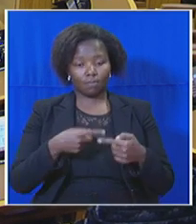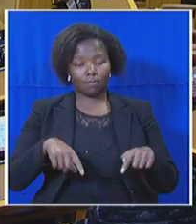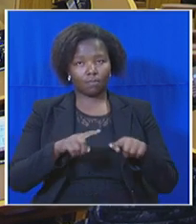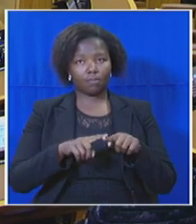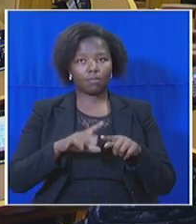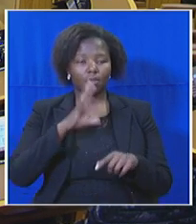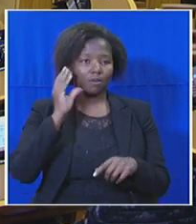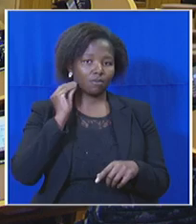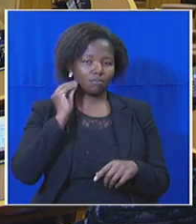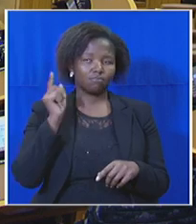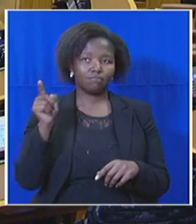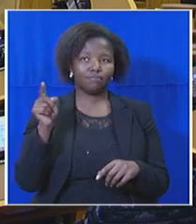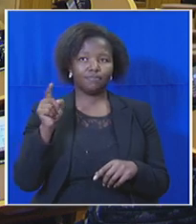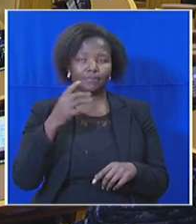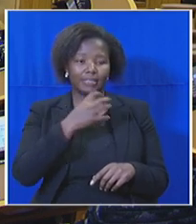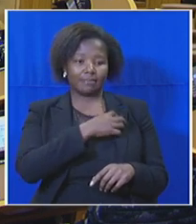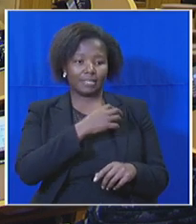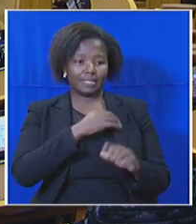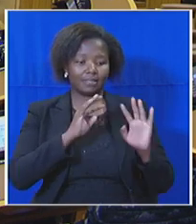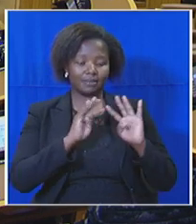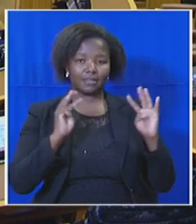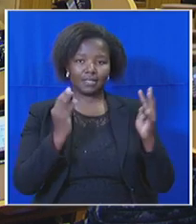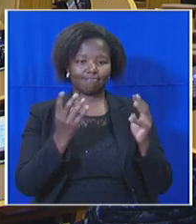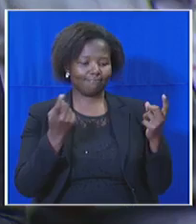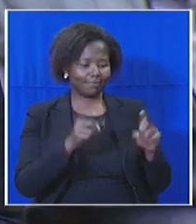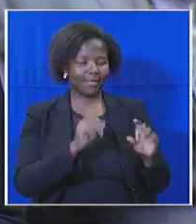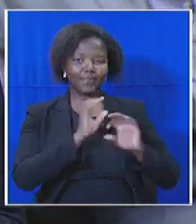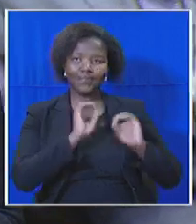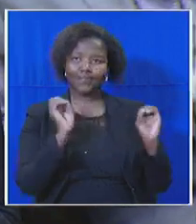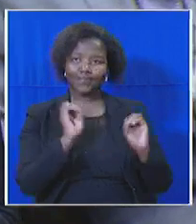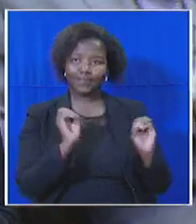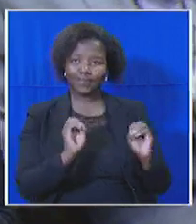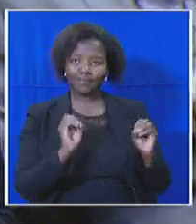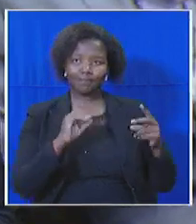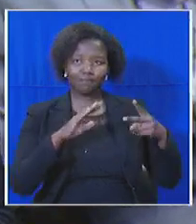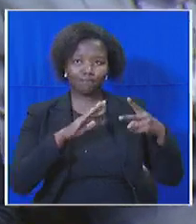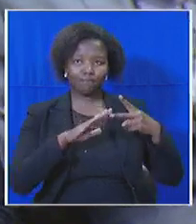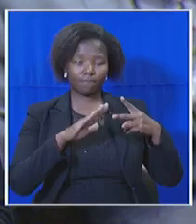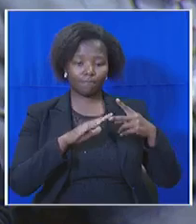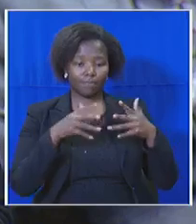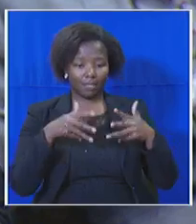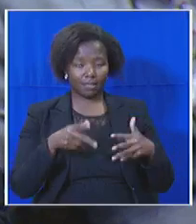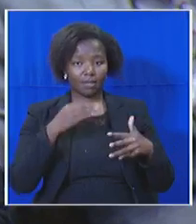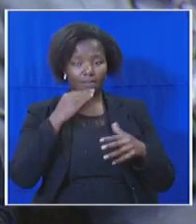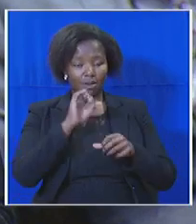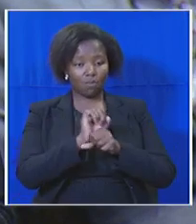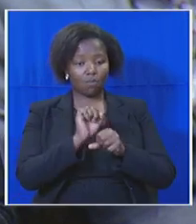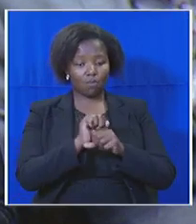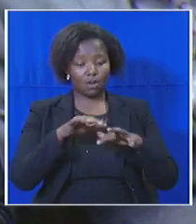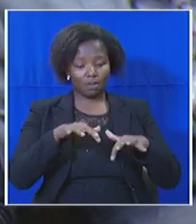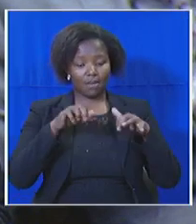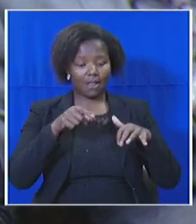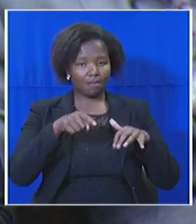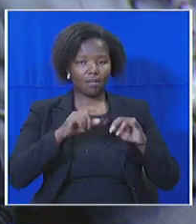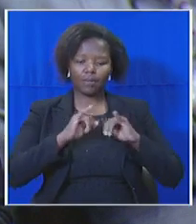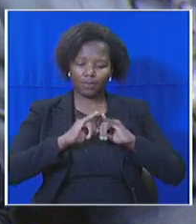perpetual absence of cabinet ministers from sittings of this House. Further notes that this severely impedes the work of Parliament and MPs,